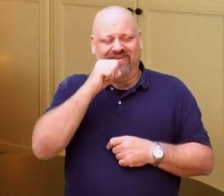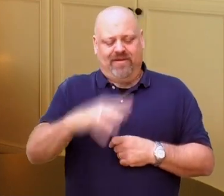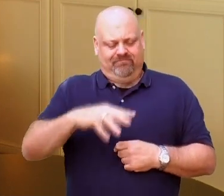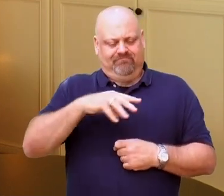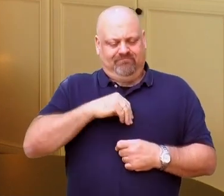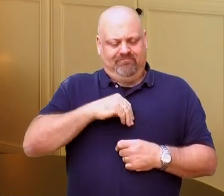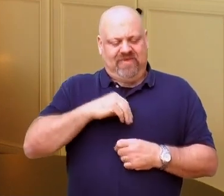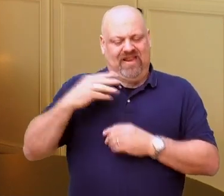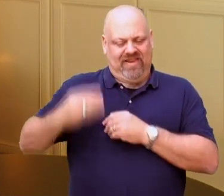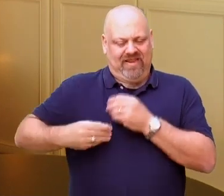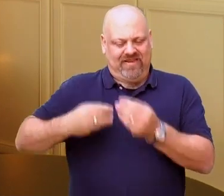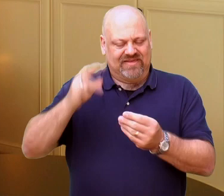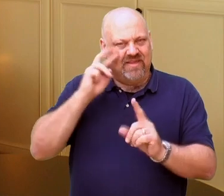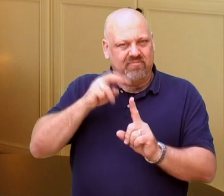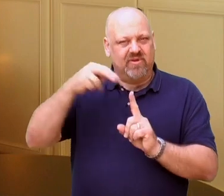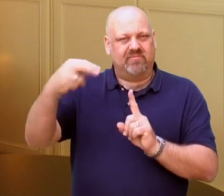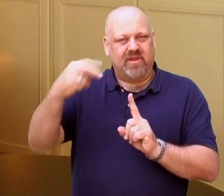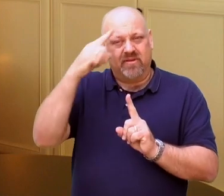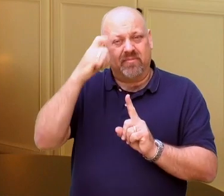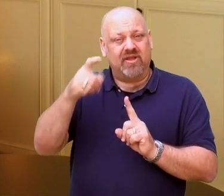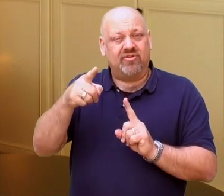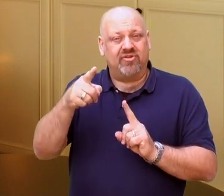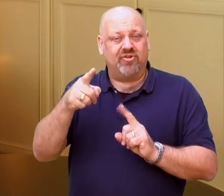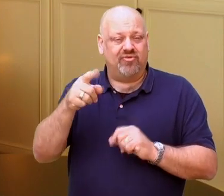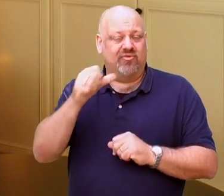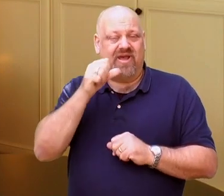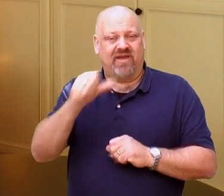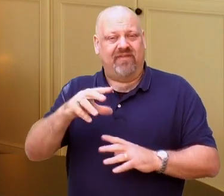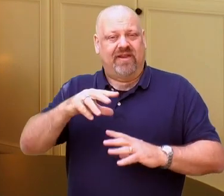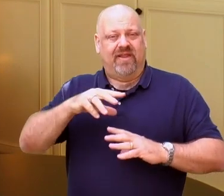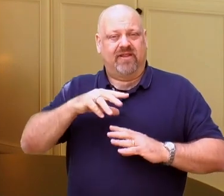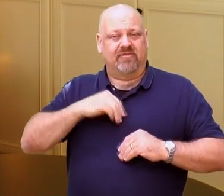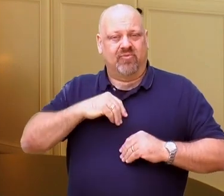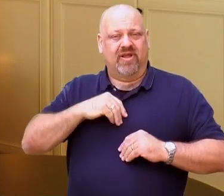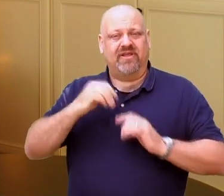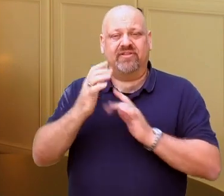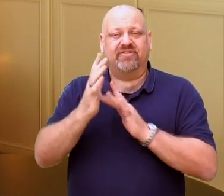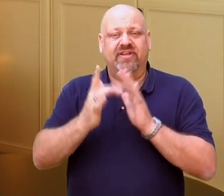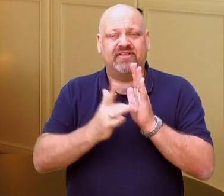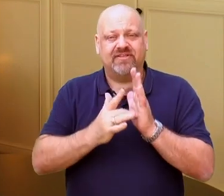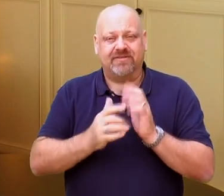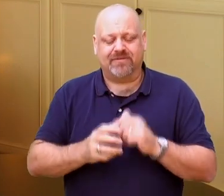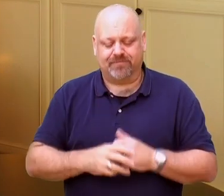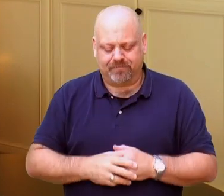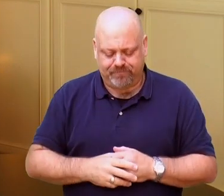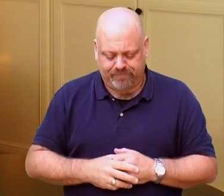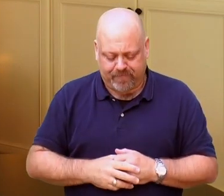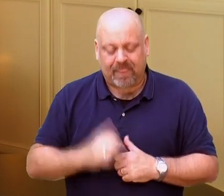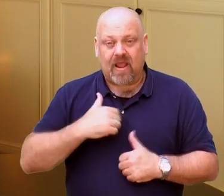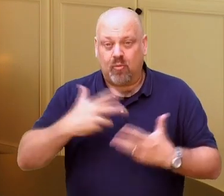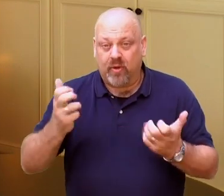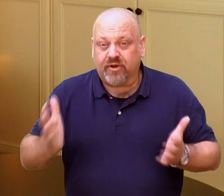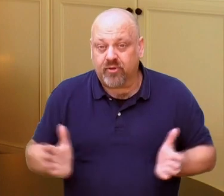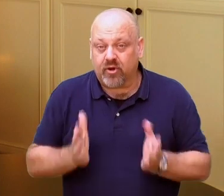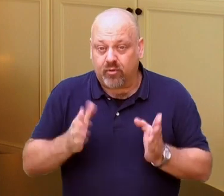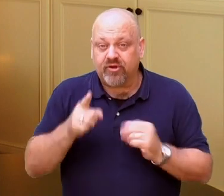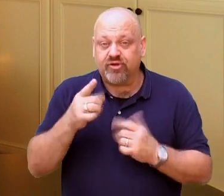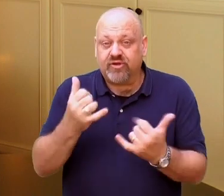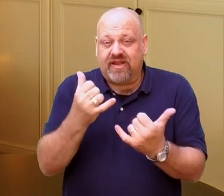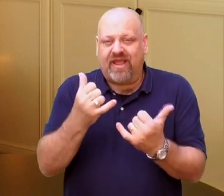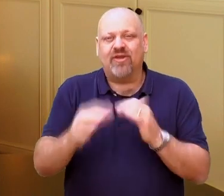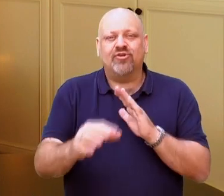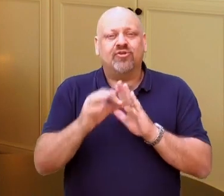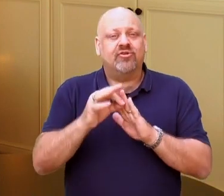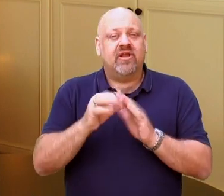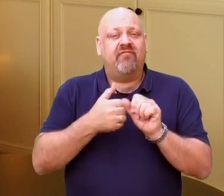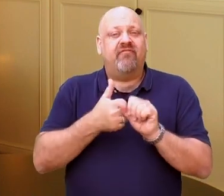embraced the legacy of perspective, perhaps it's because you haven't embraced Jesus. I want to encourage you